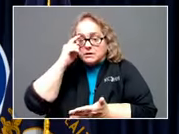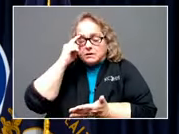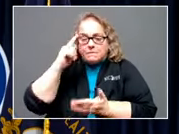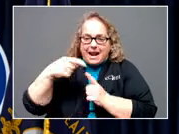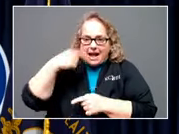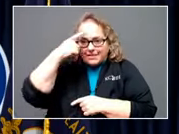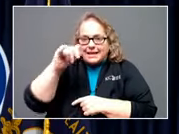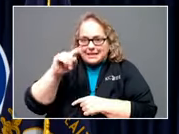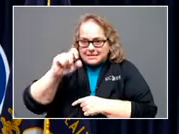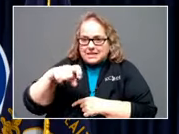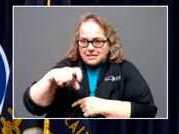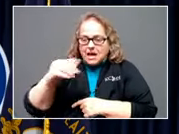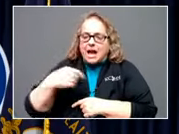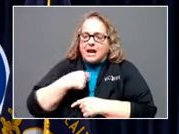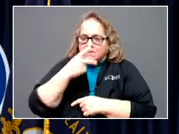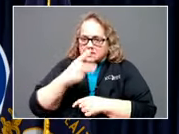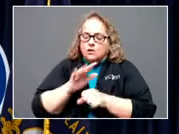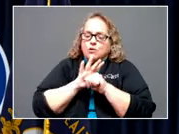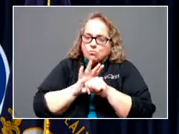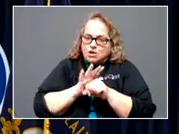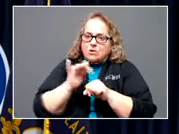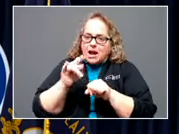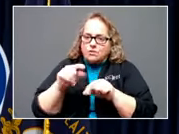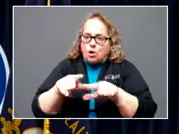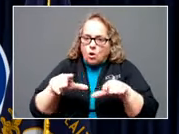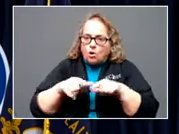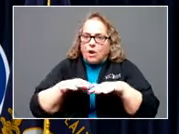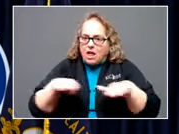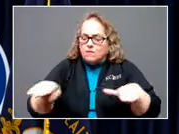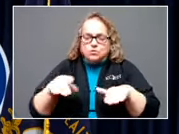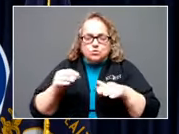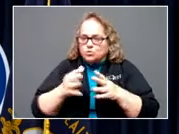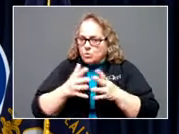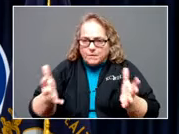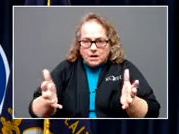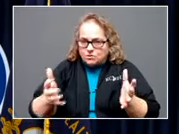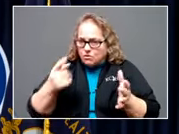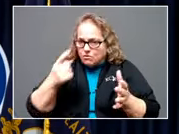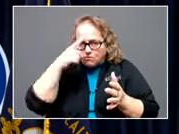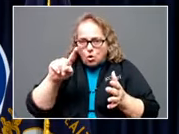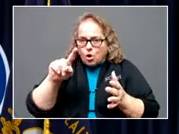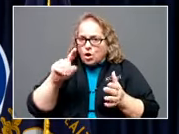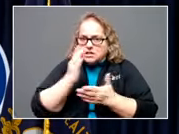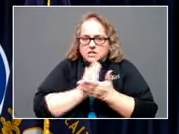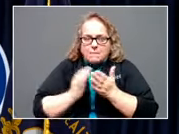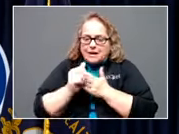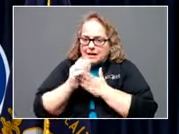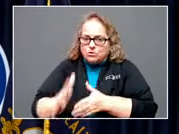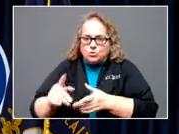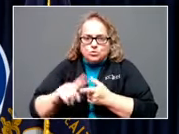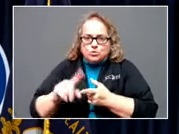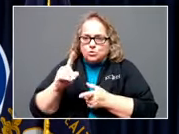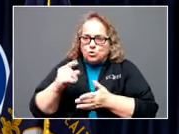the pressures at the local levels are just too much for some leaders to do what I think